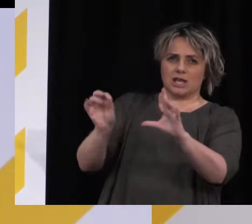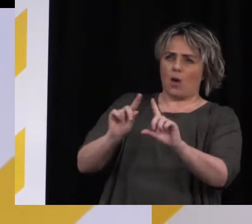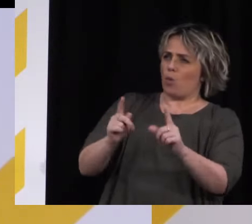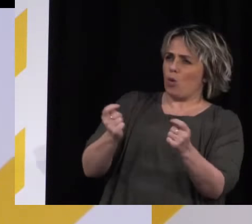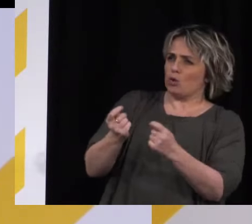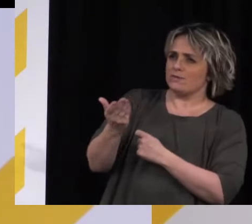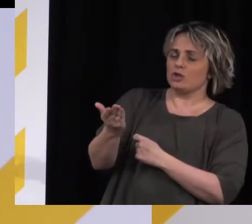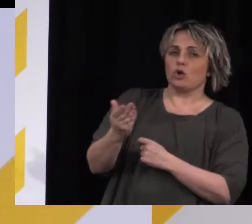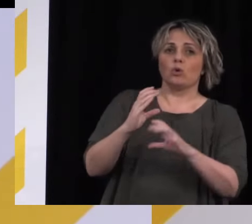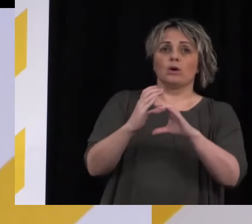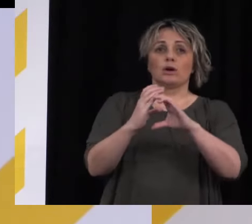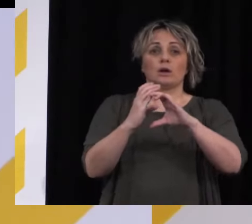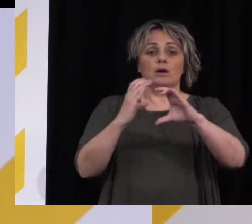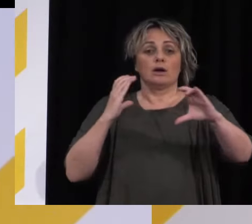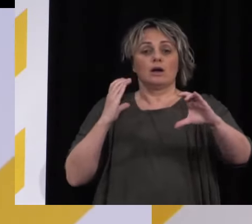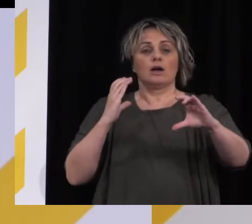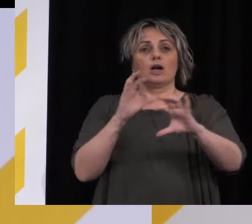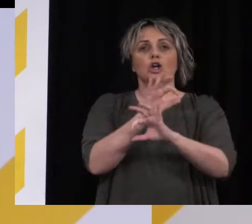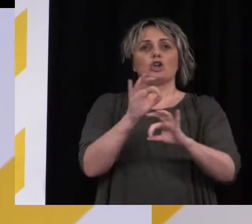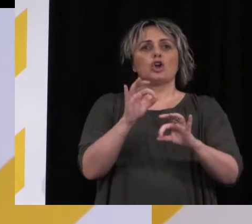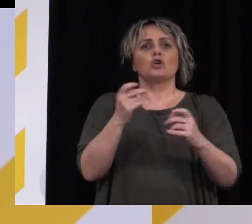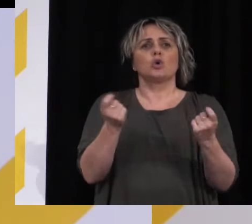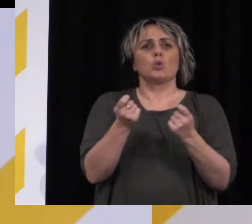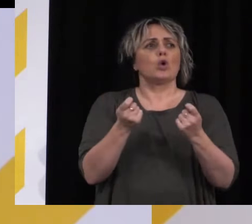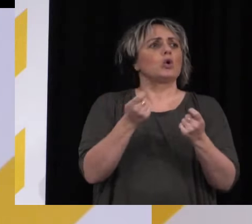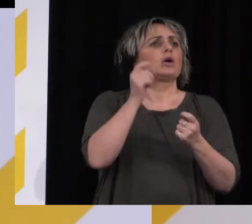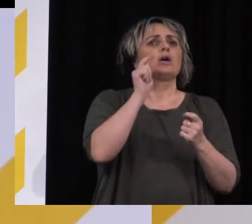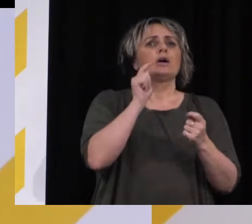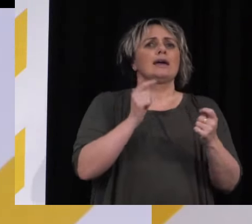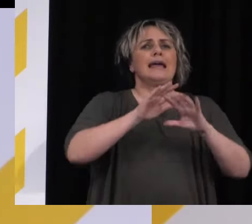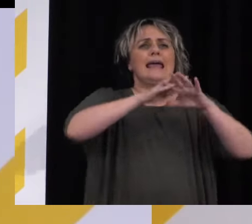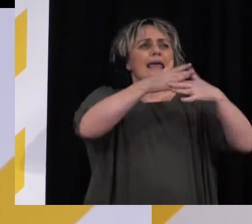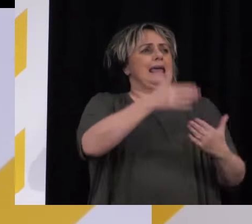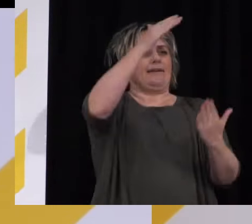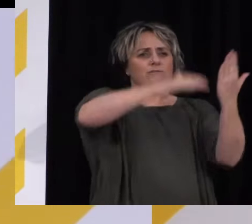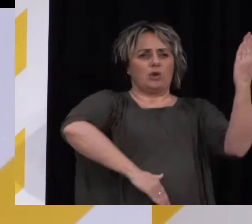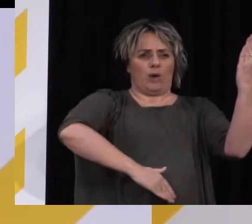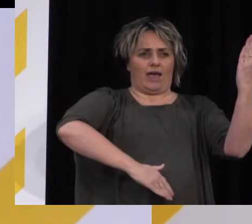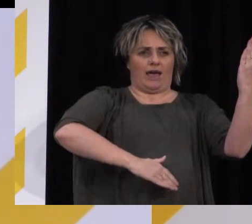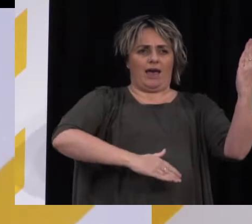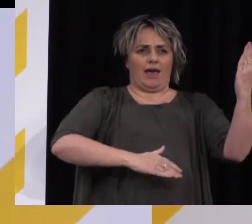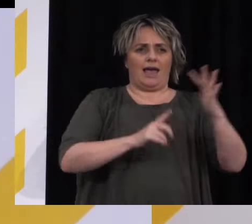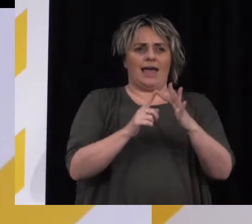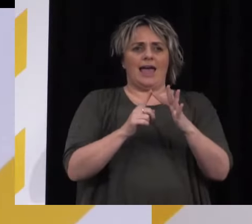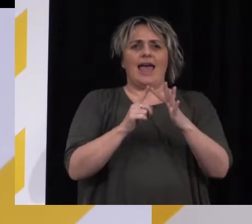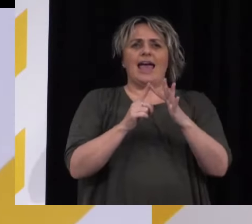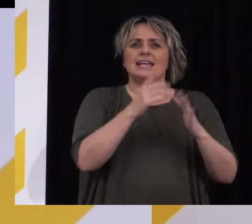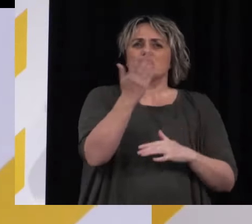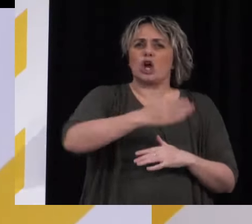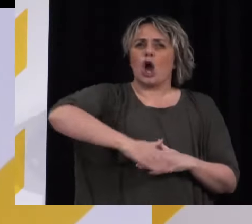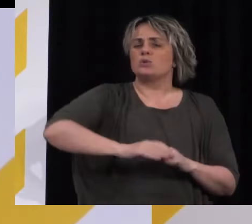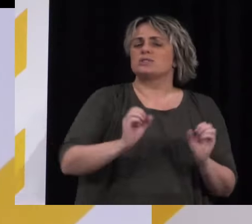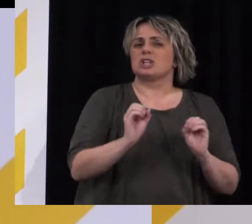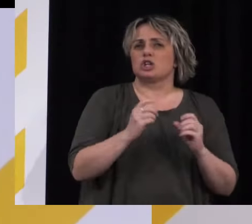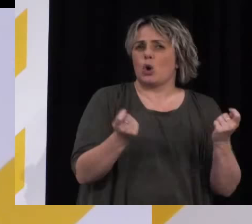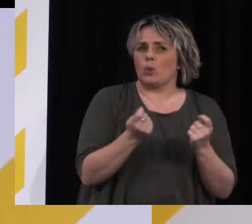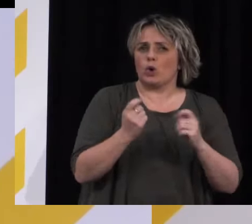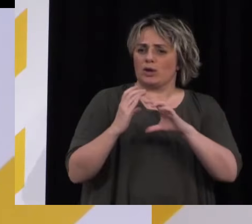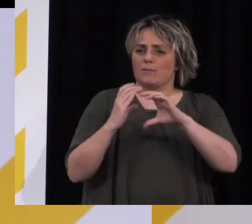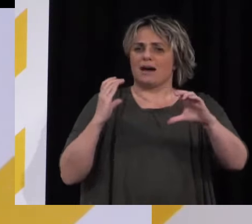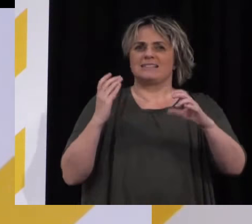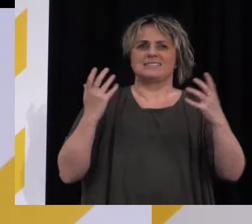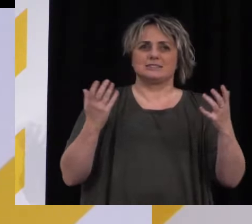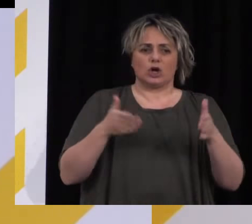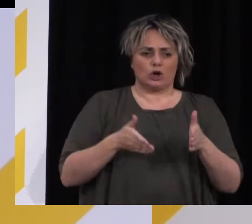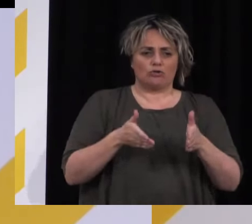bus doesn't work in Tairāwhiti. It has more isolated communities, and it doesn't have necessarily the roading